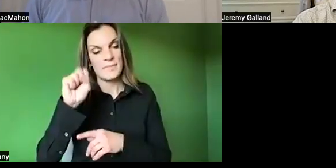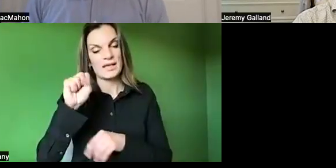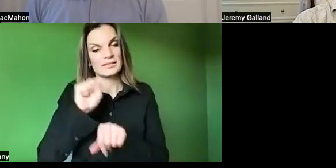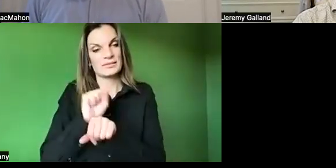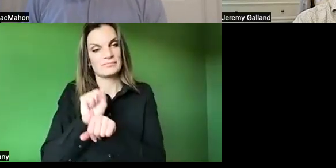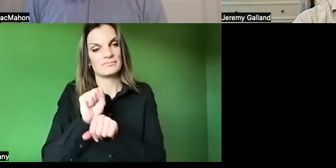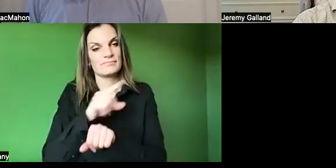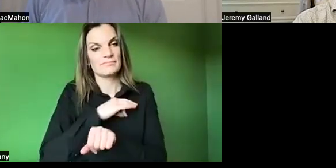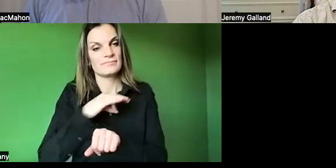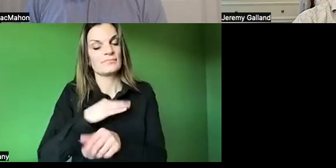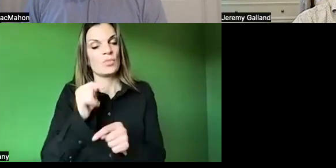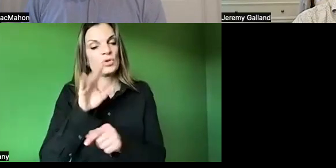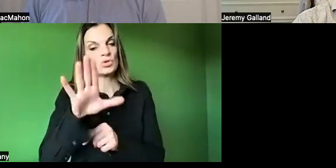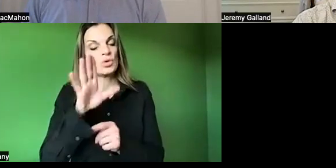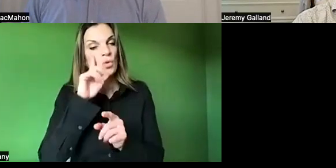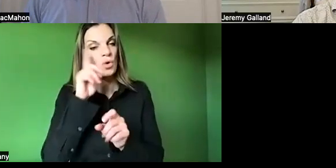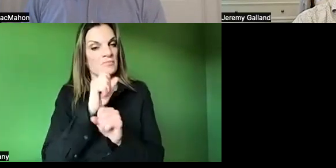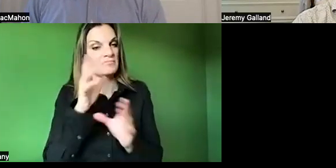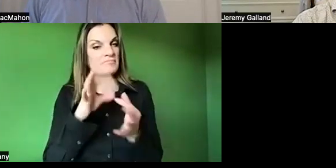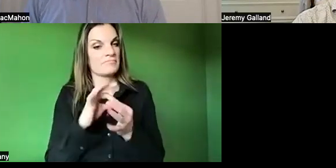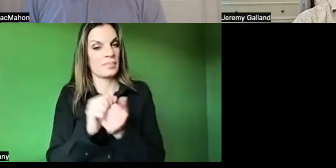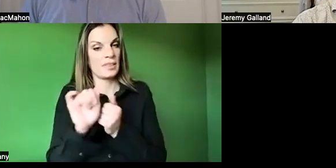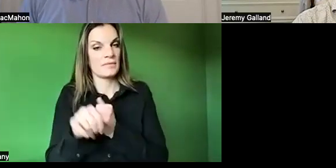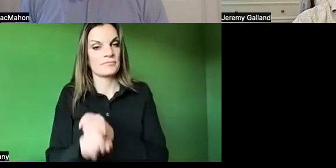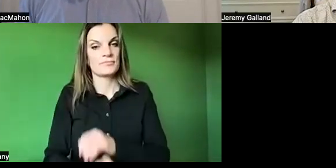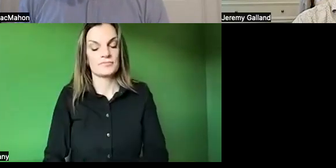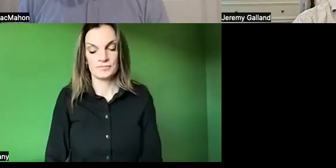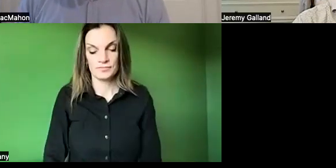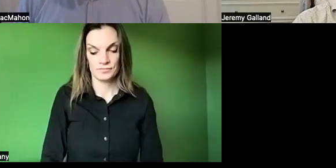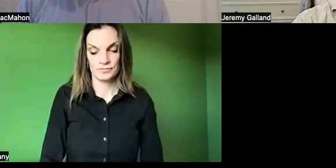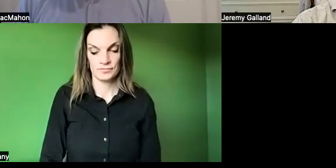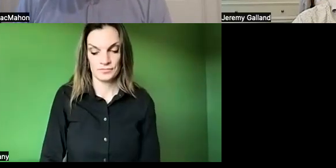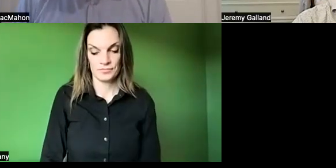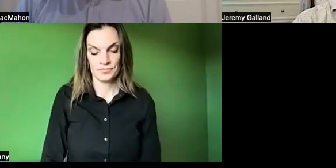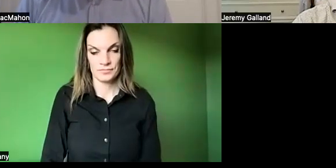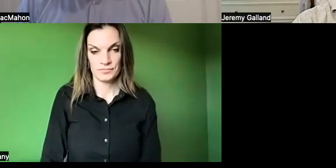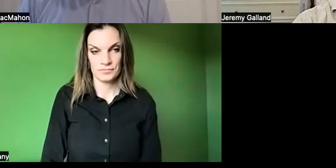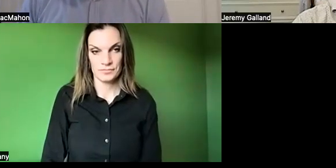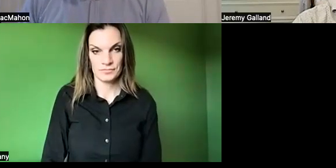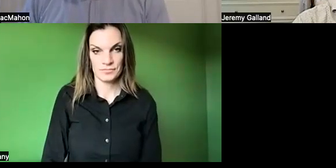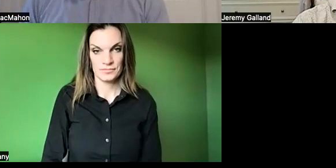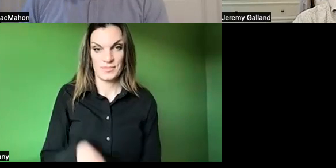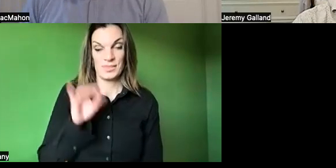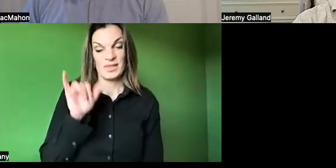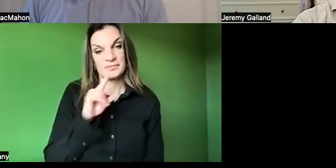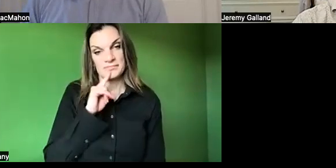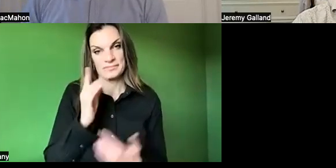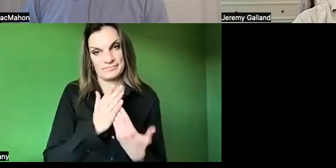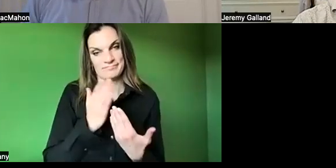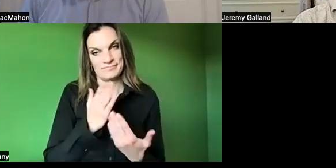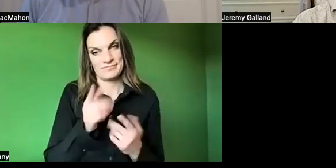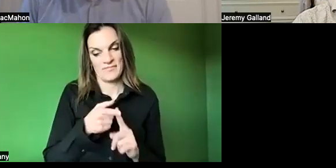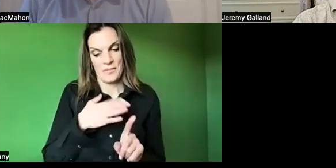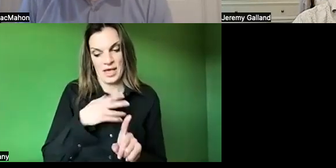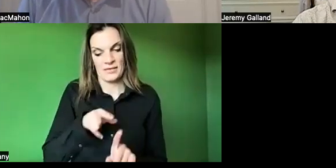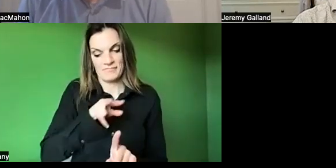would your position be on that proposal? I mean, this is an easy one from my point of view. Look,